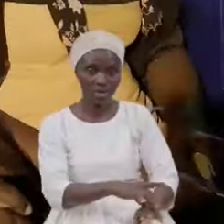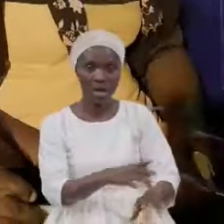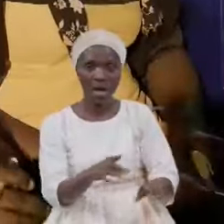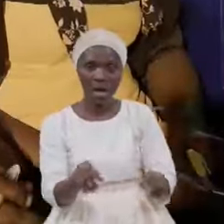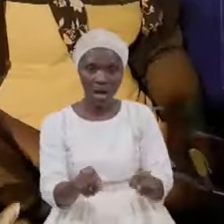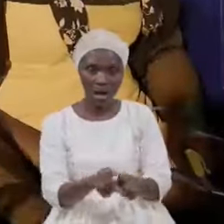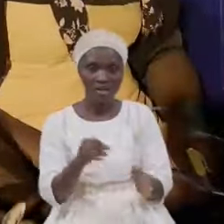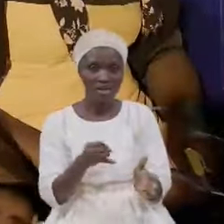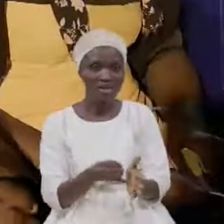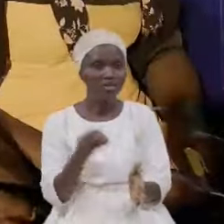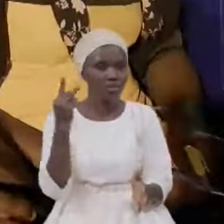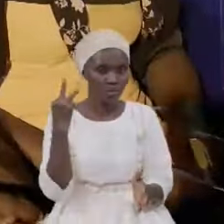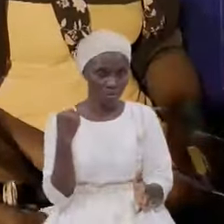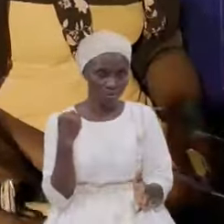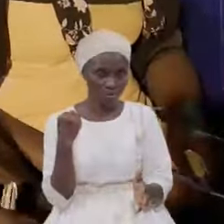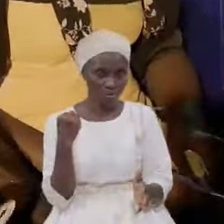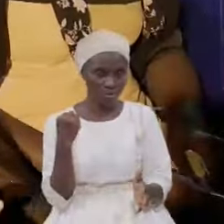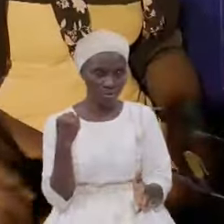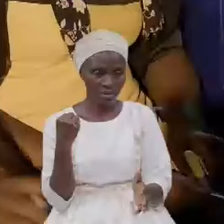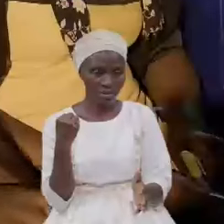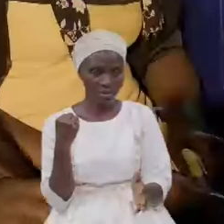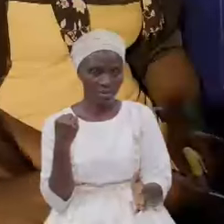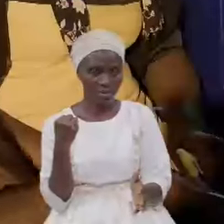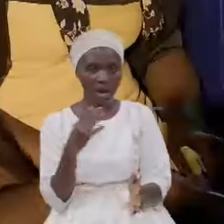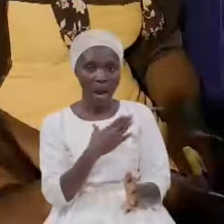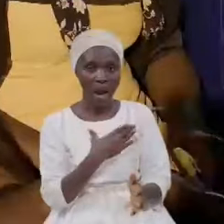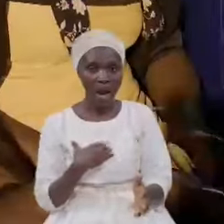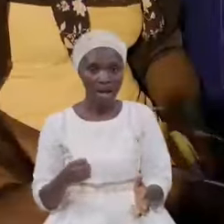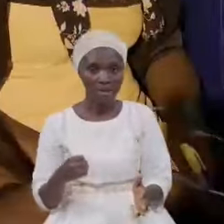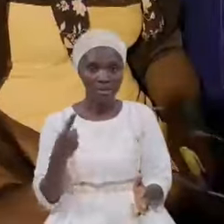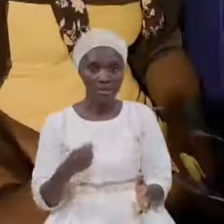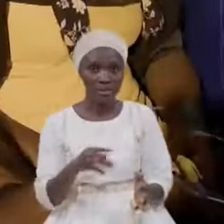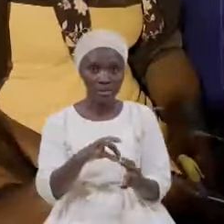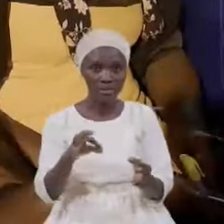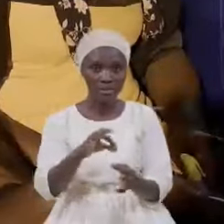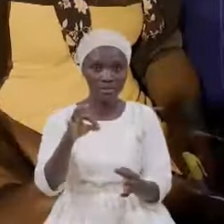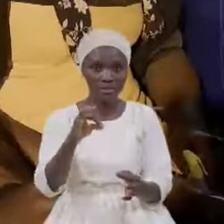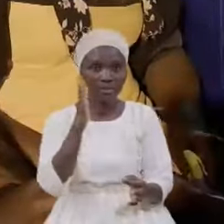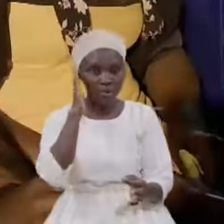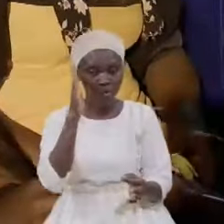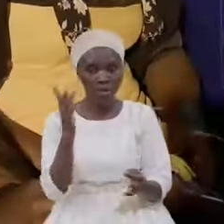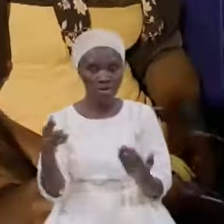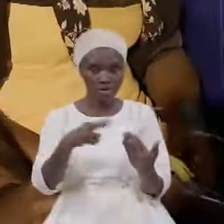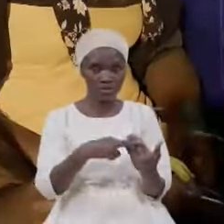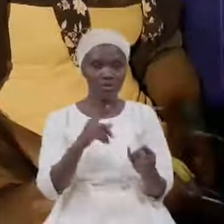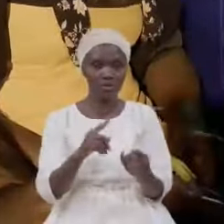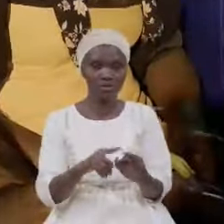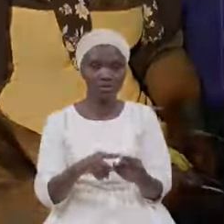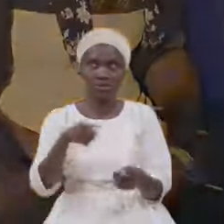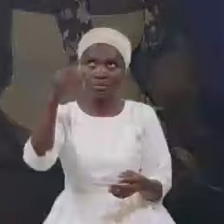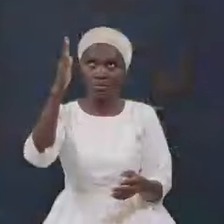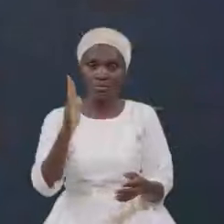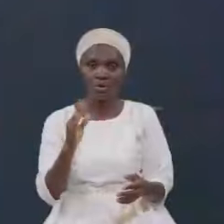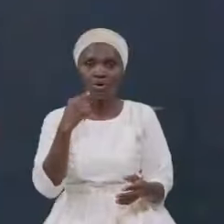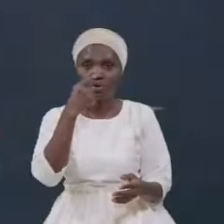and the spirit shall return unto God who gave it. You see,